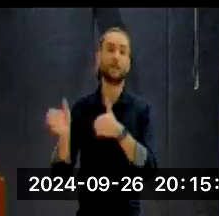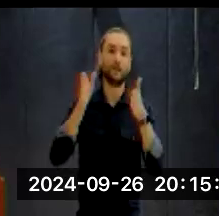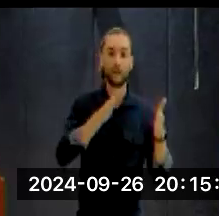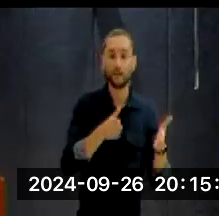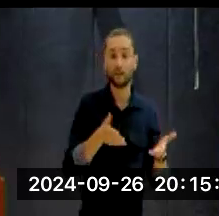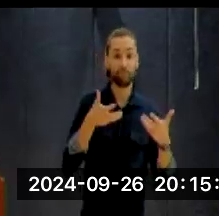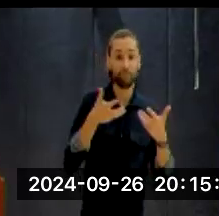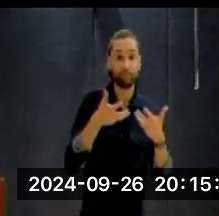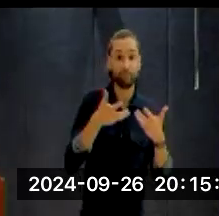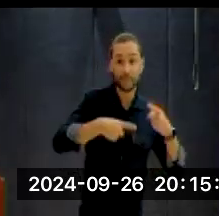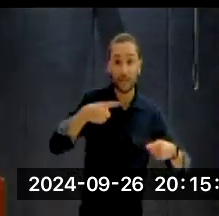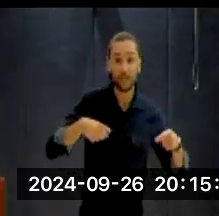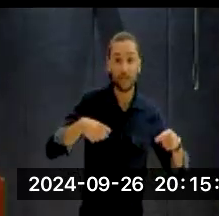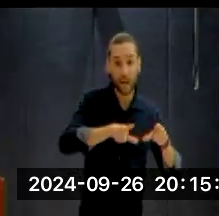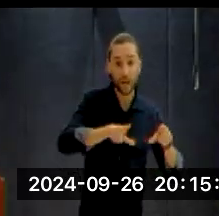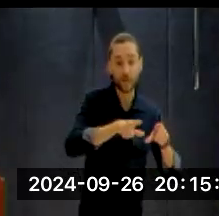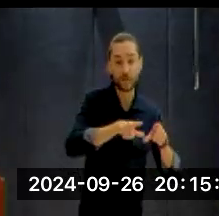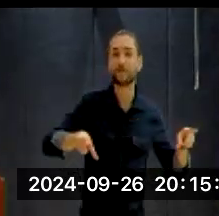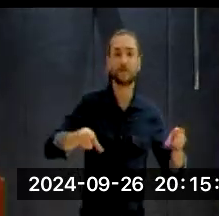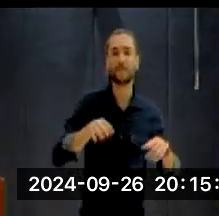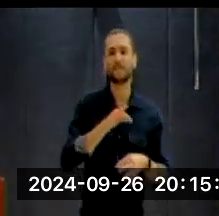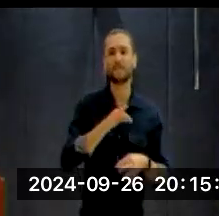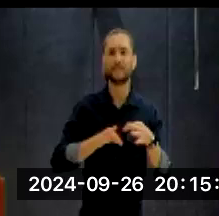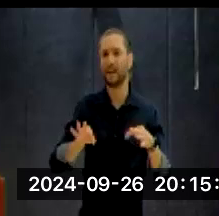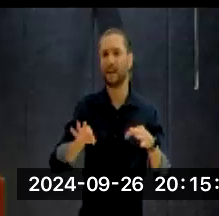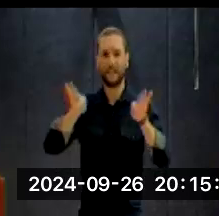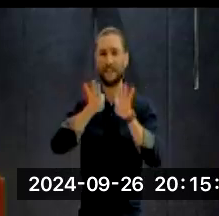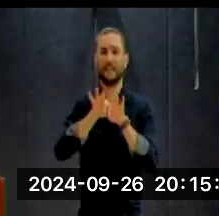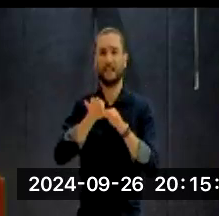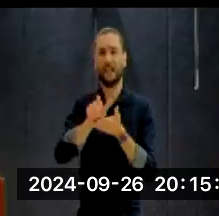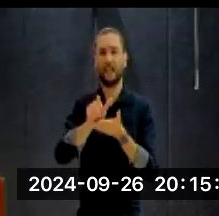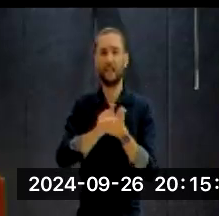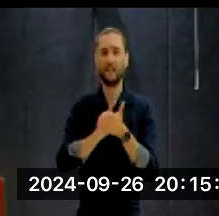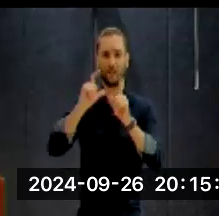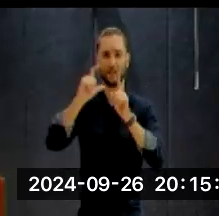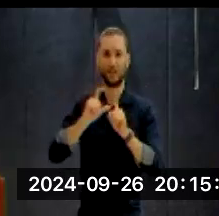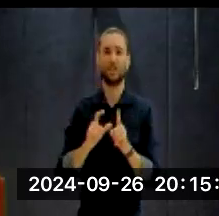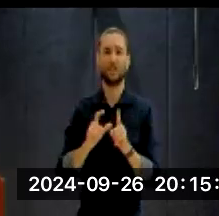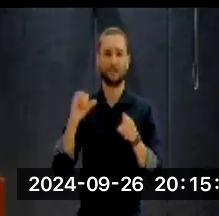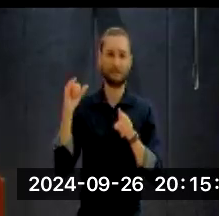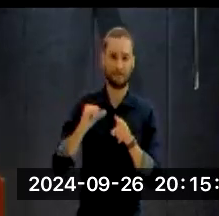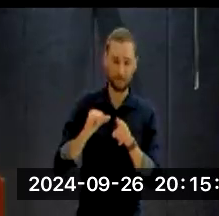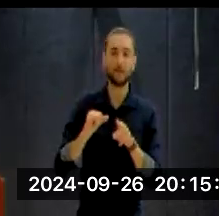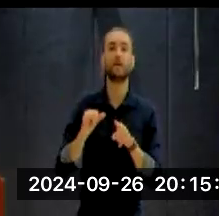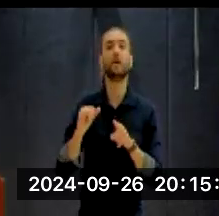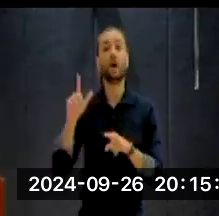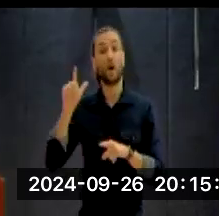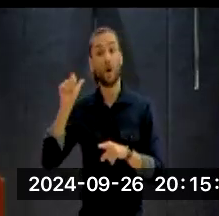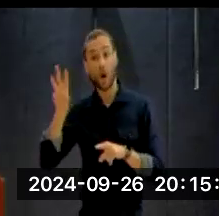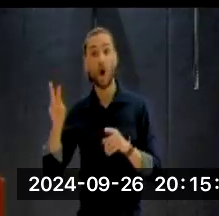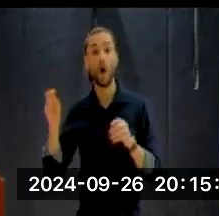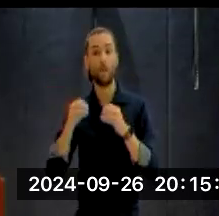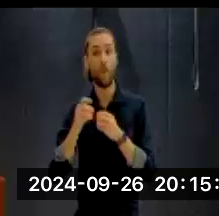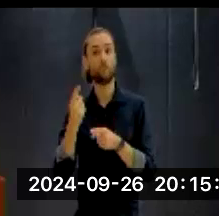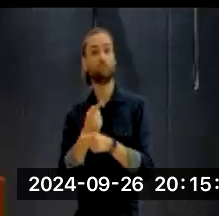language, right? Where instead of having key legal terms, I think making the law more accessible to people who want to follow the